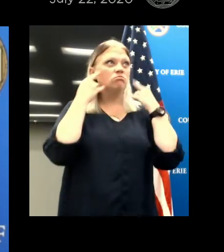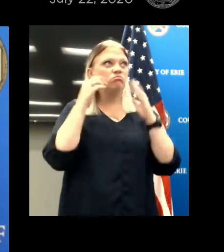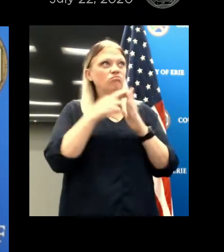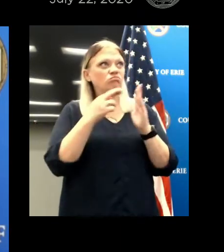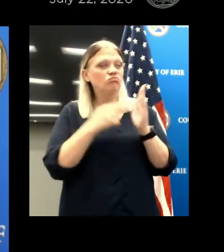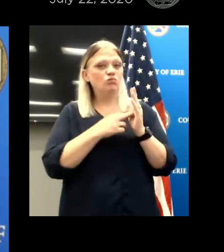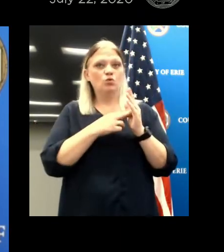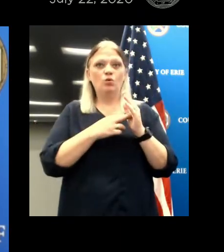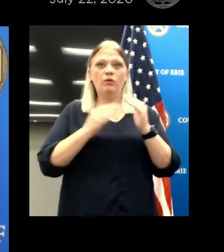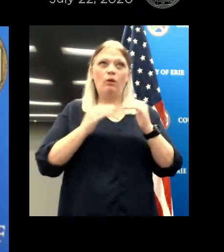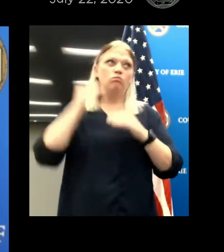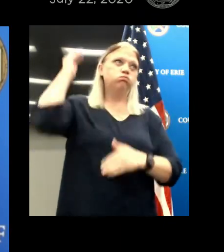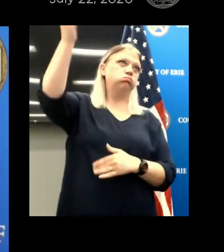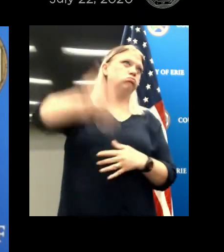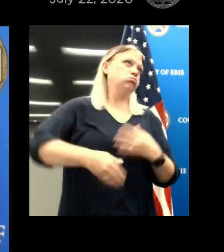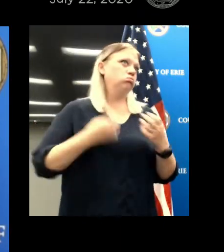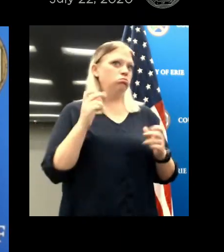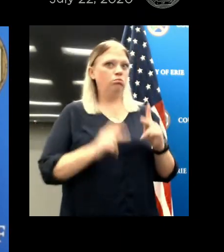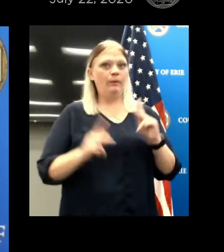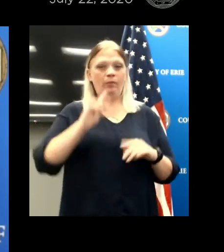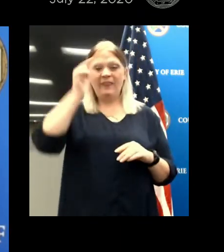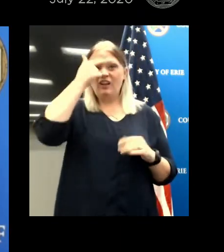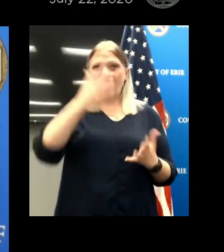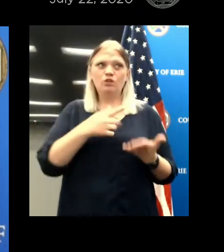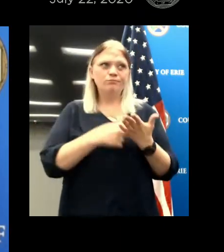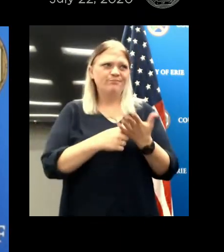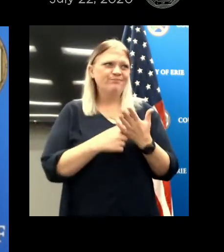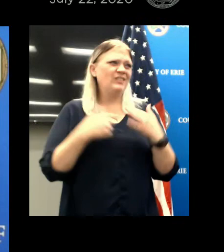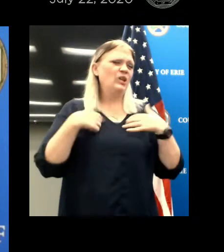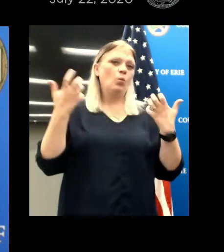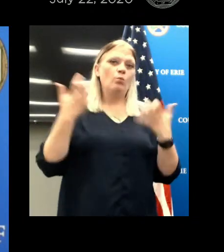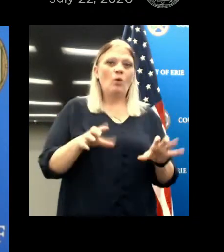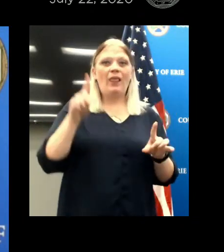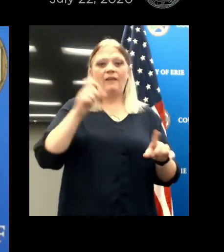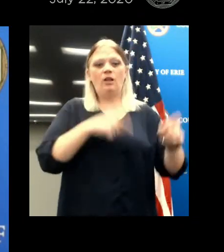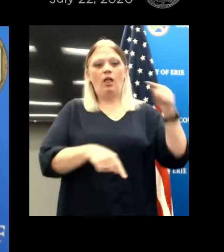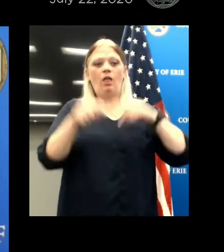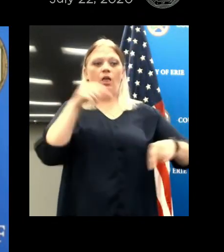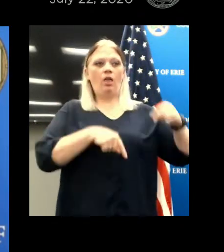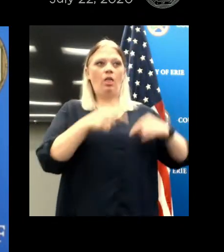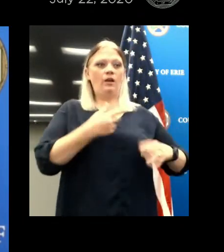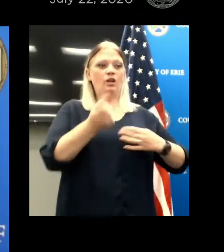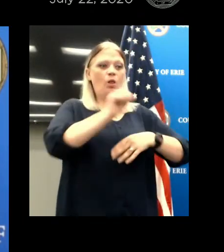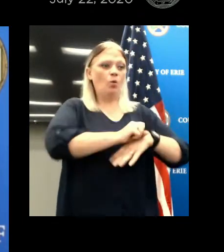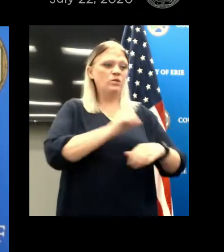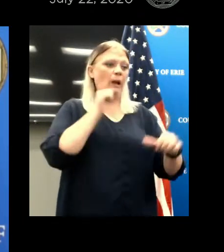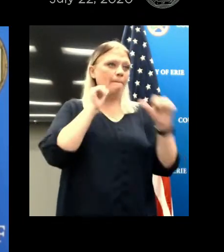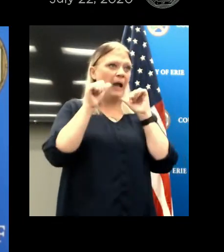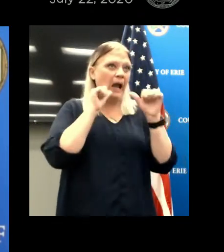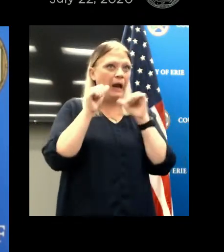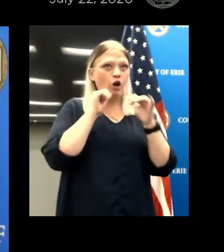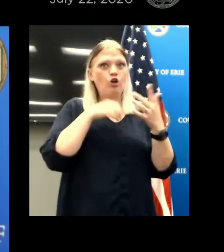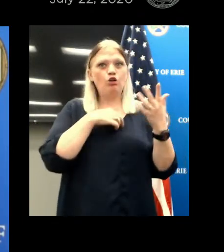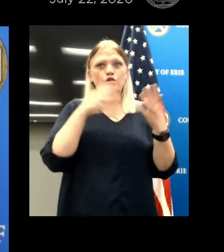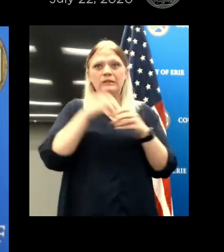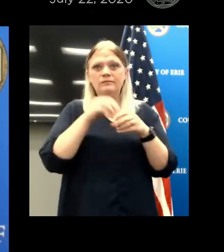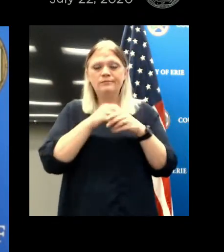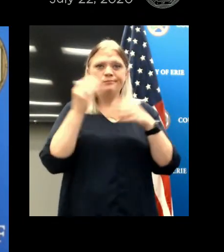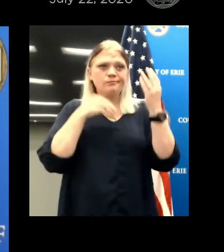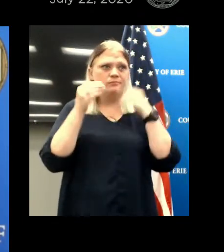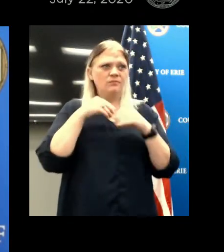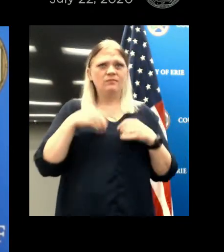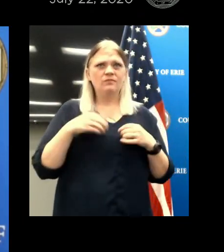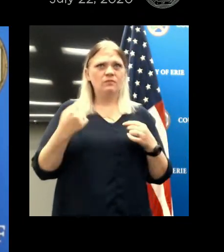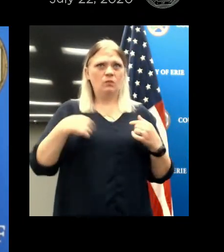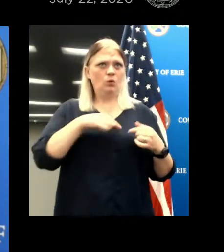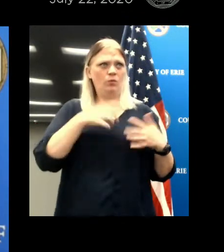over capacity. The governor talked about how he doesn't want to have to go backwards and shut down all bars and shut down interior dining. None of us want